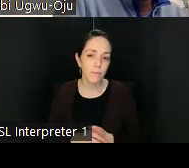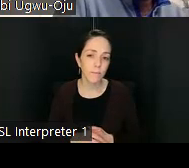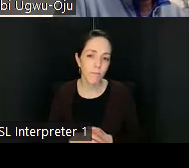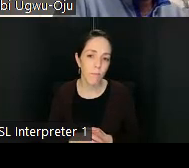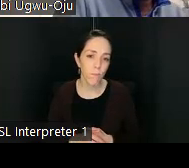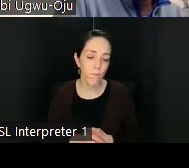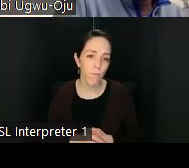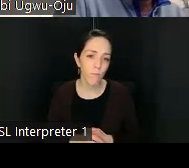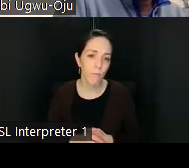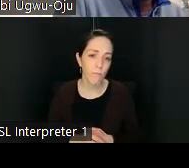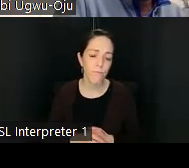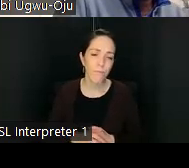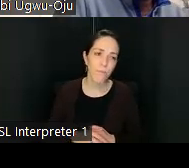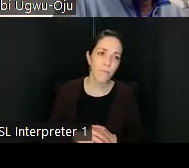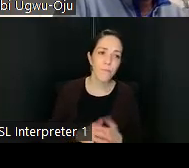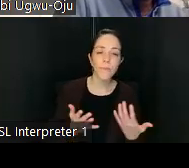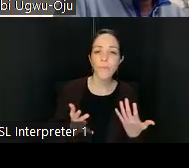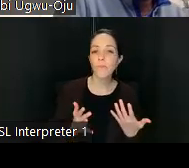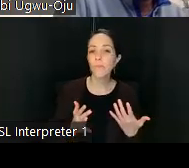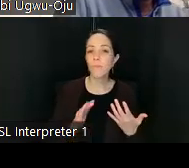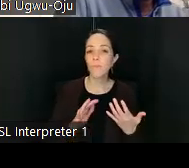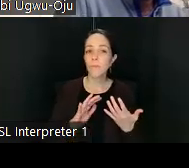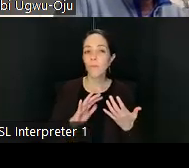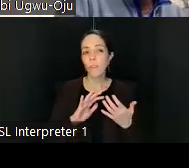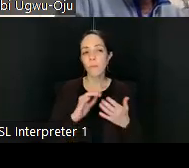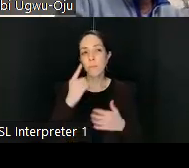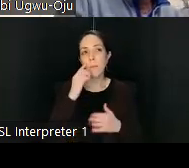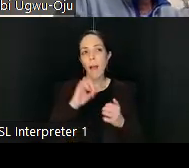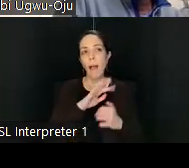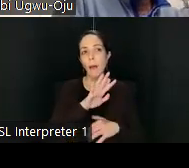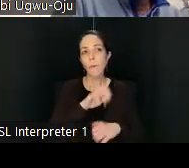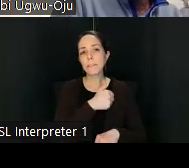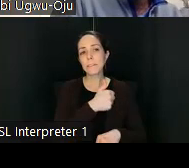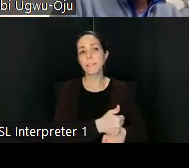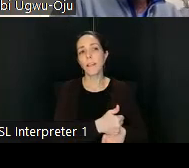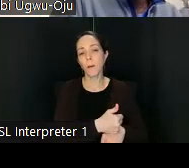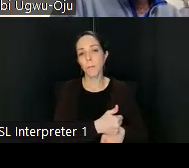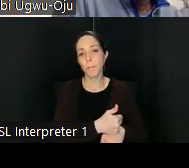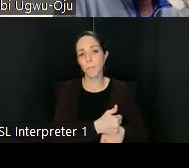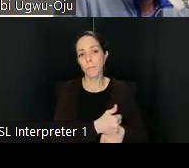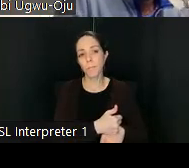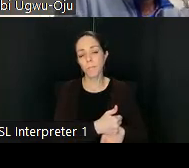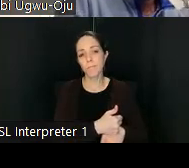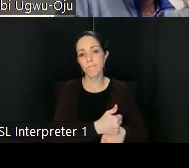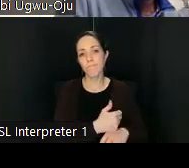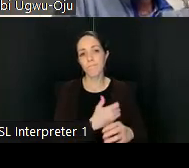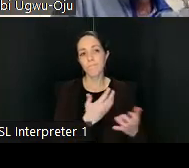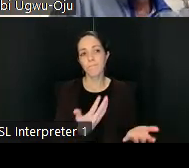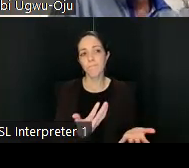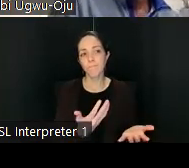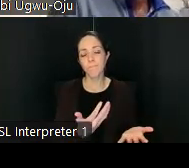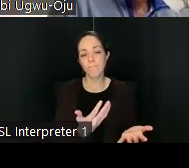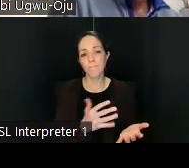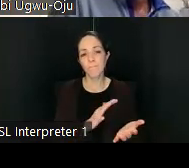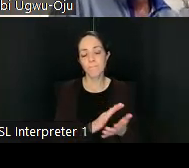the way it's set up is my original thought, but I don't know how to do that either because we don't have jurisdiction